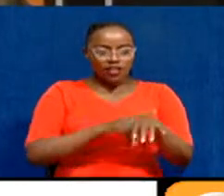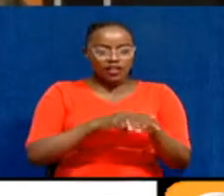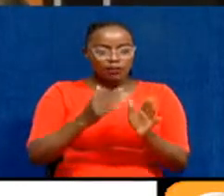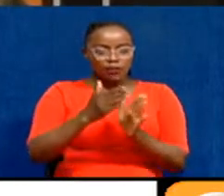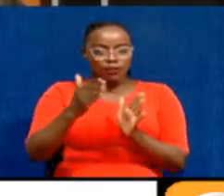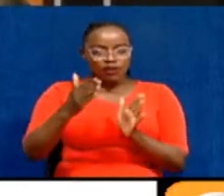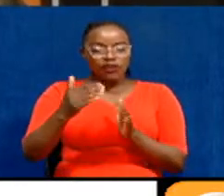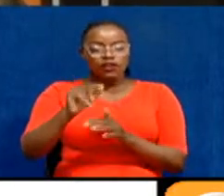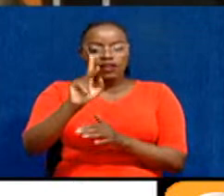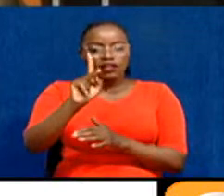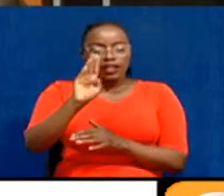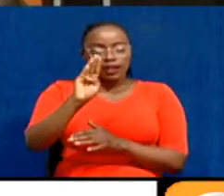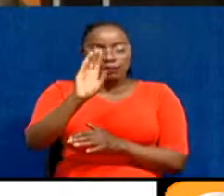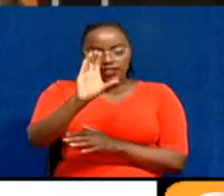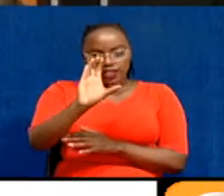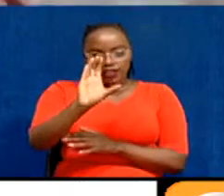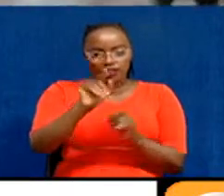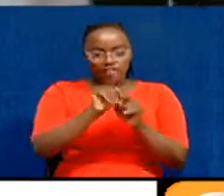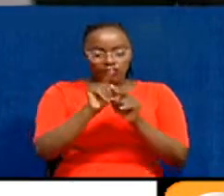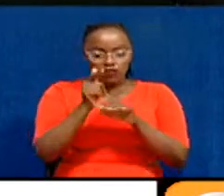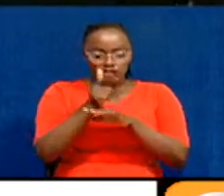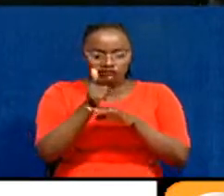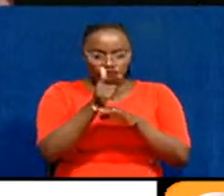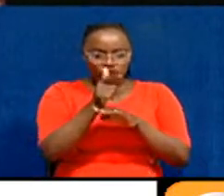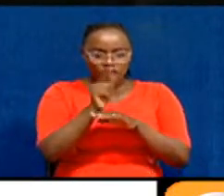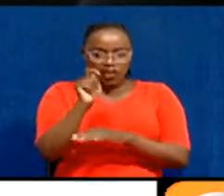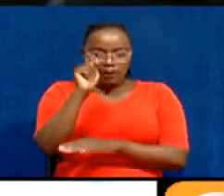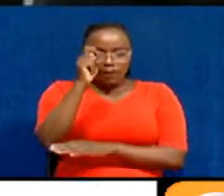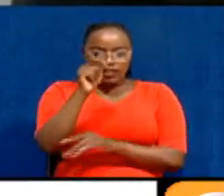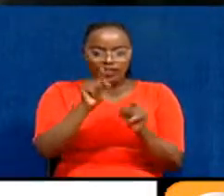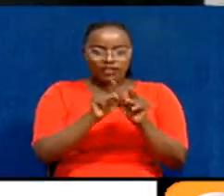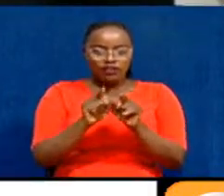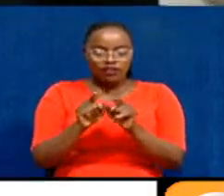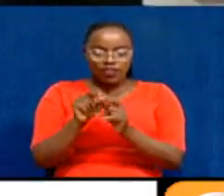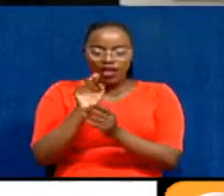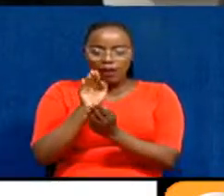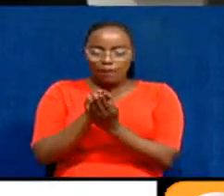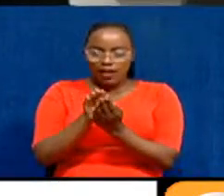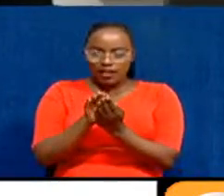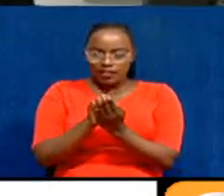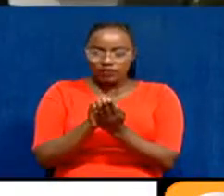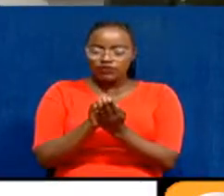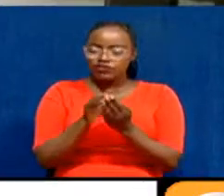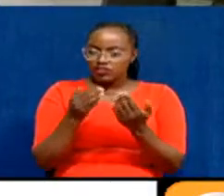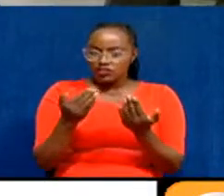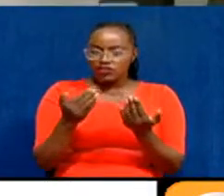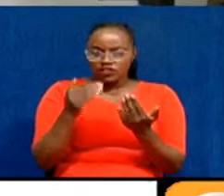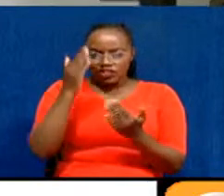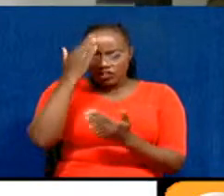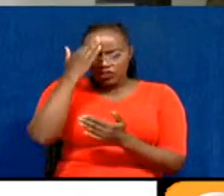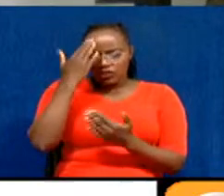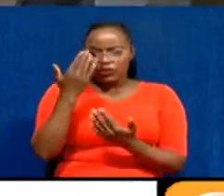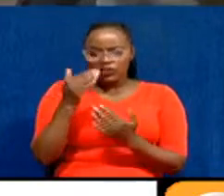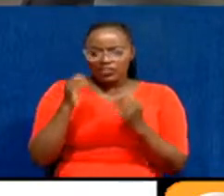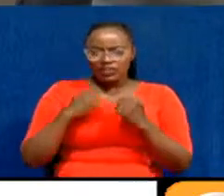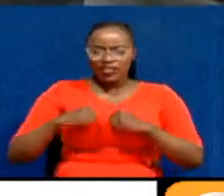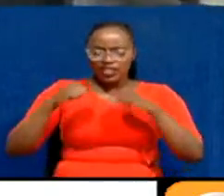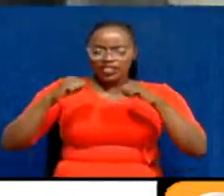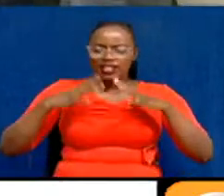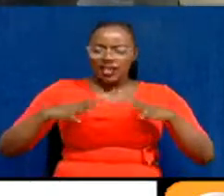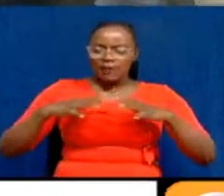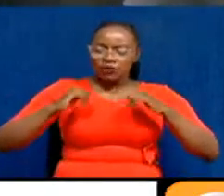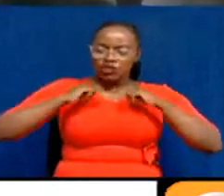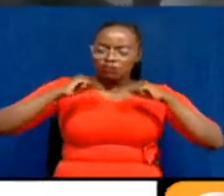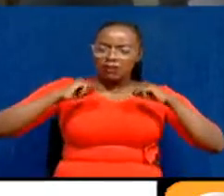at the national broadcaster, covering the president was the preserve of the senior guys